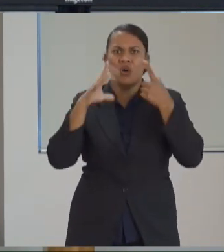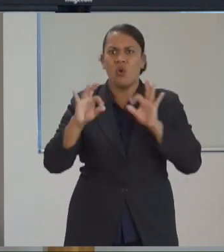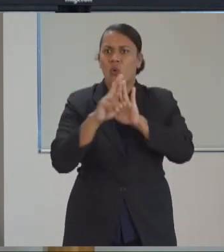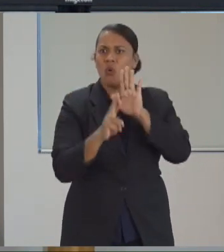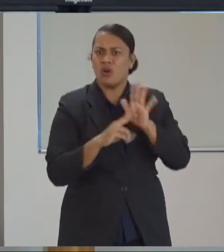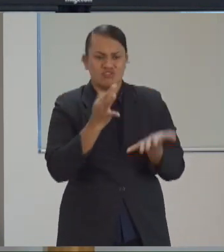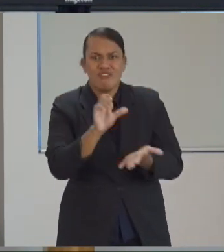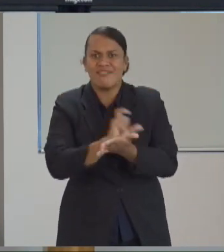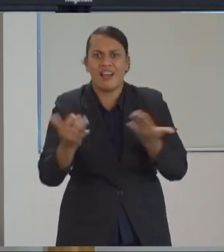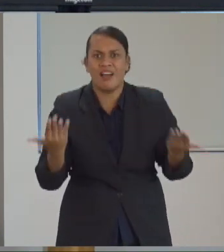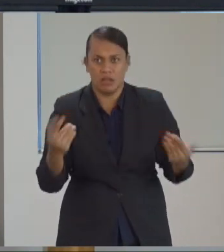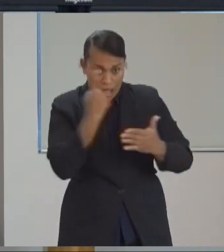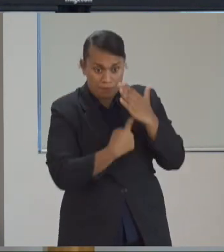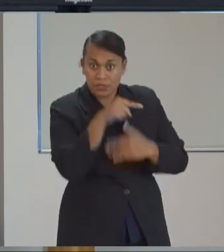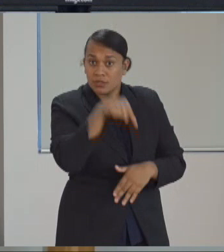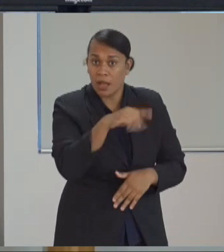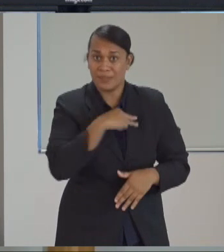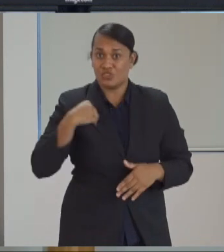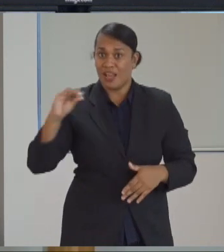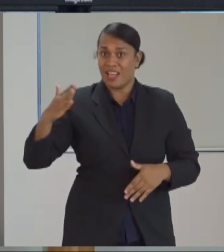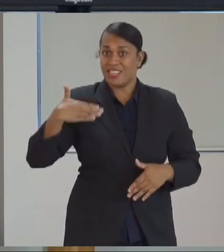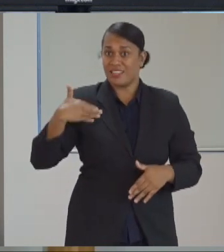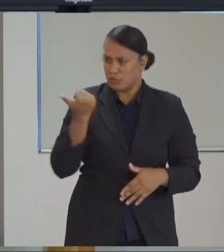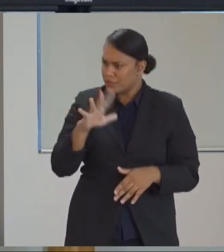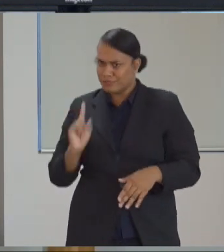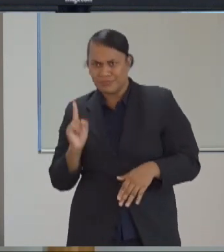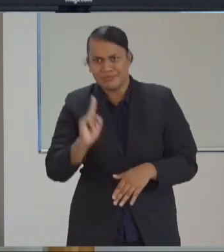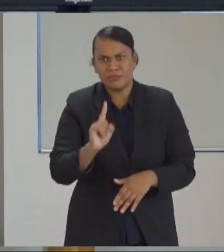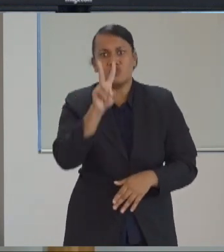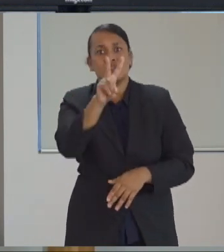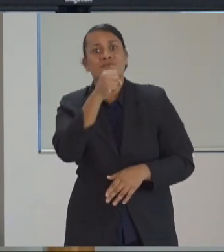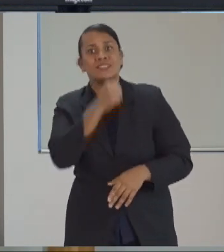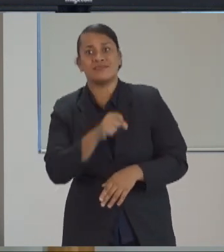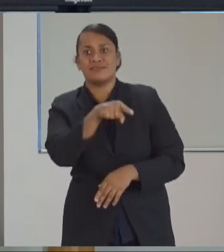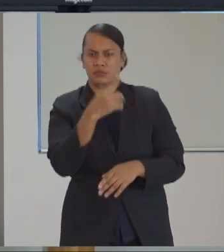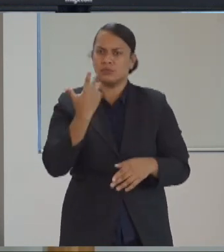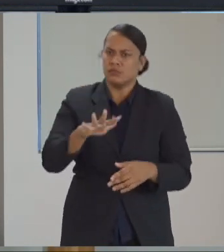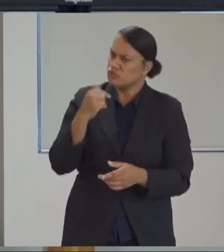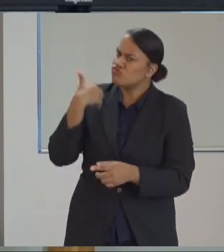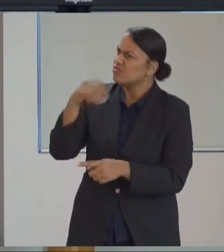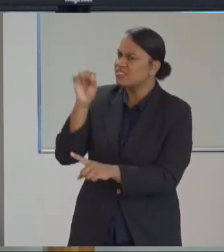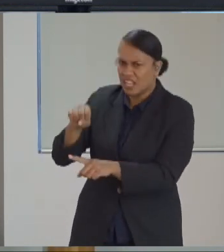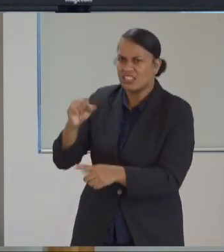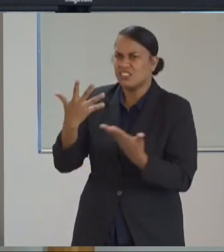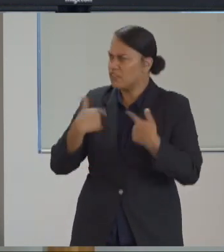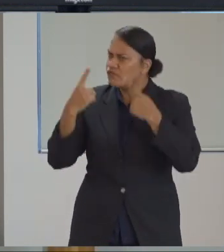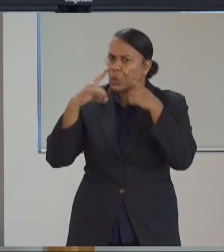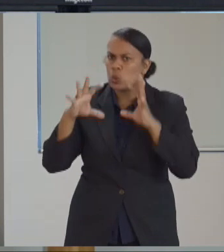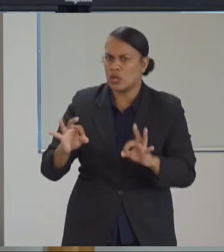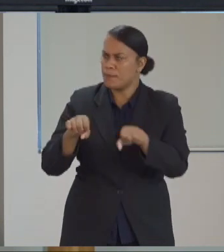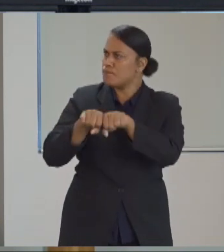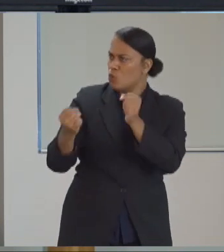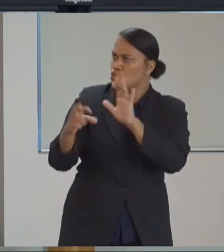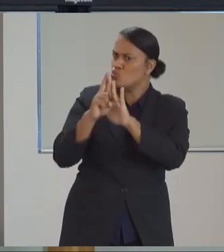instance. These 2 gentlemen admitted to the offense. It defies logic then that the charges were